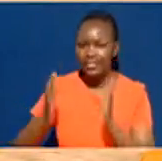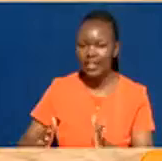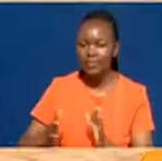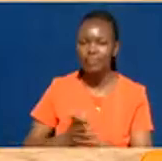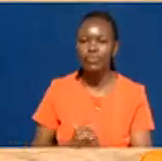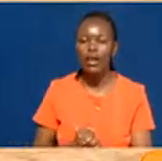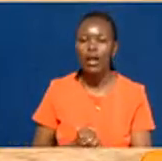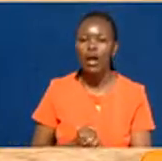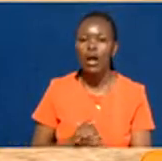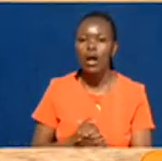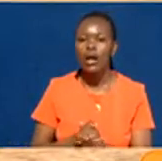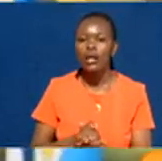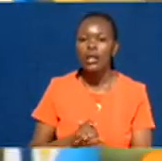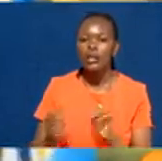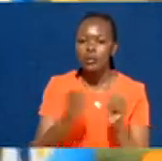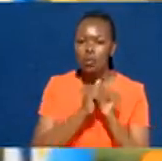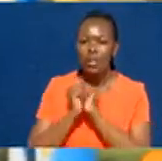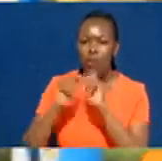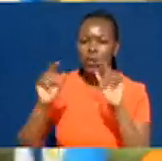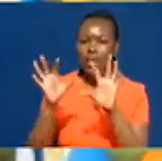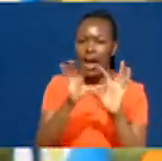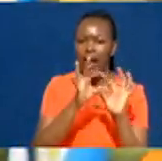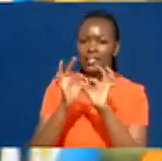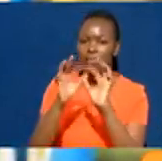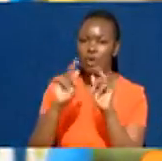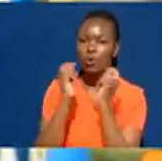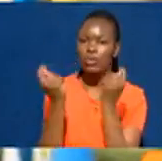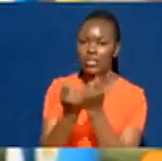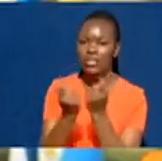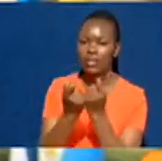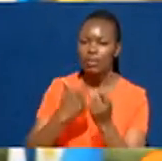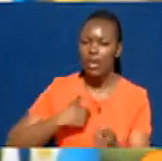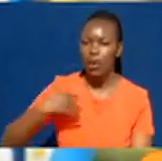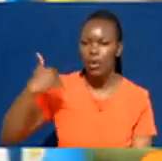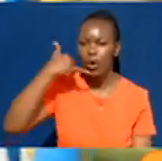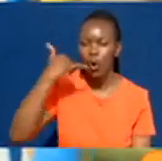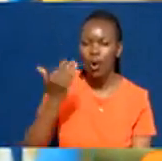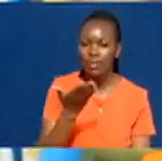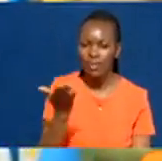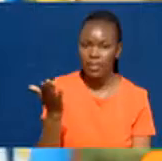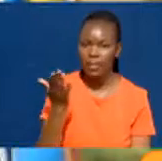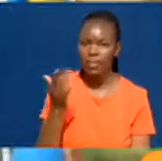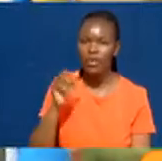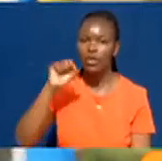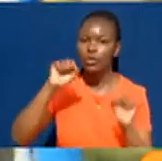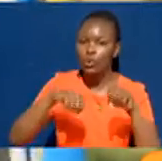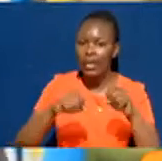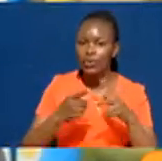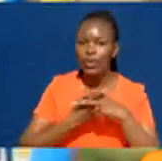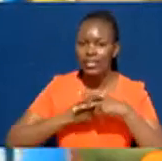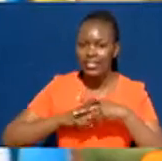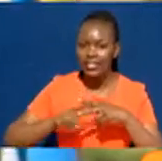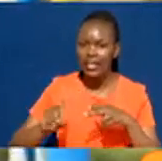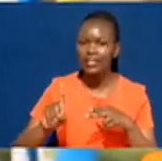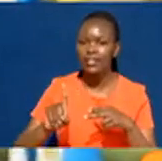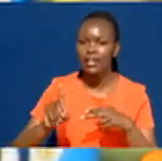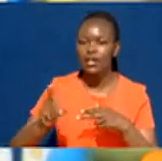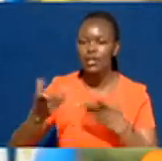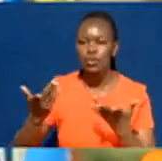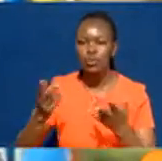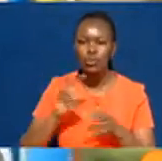with his Azimio team, so that we can begin to contextualize